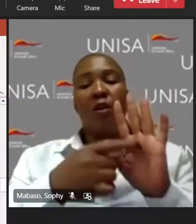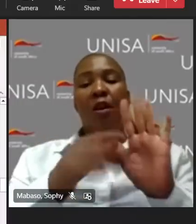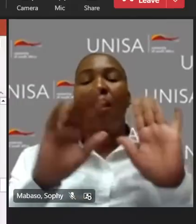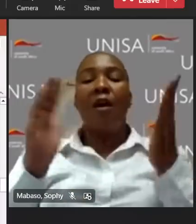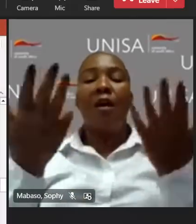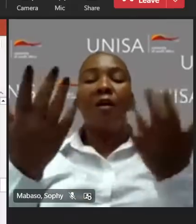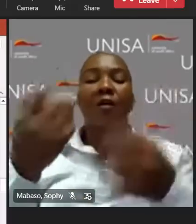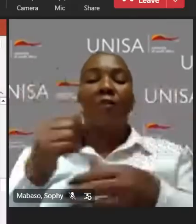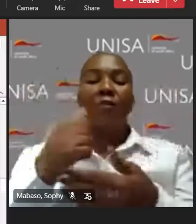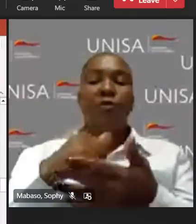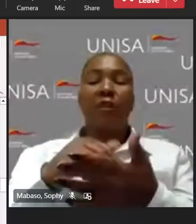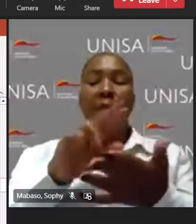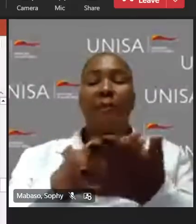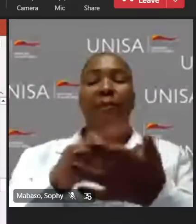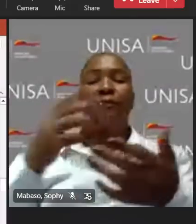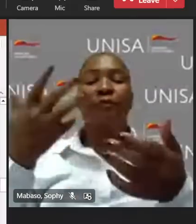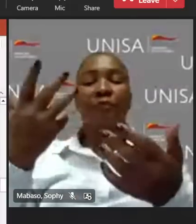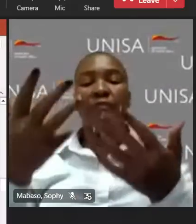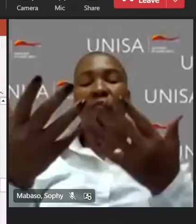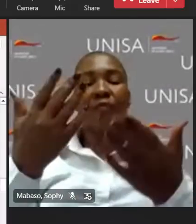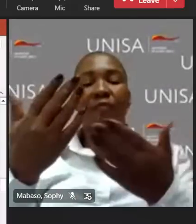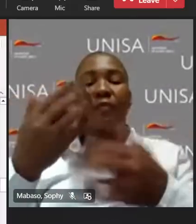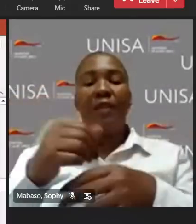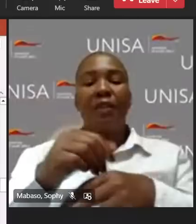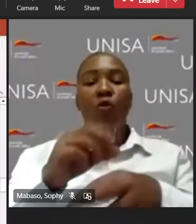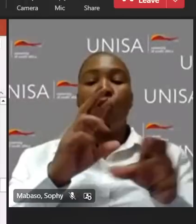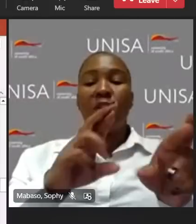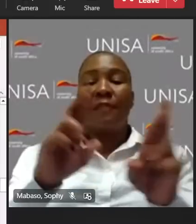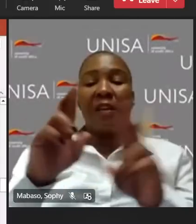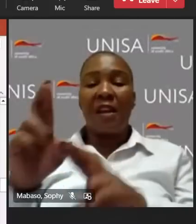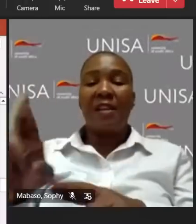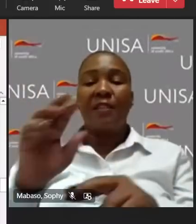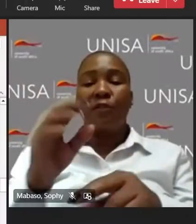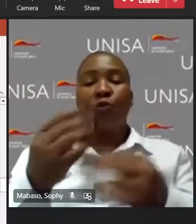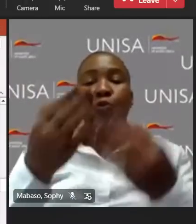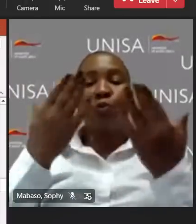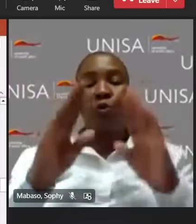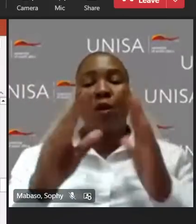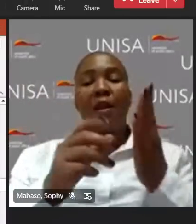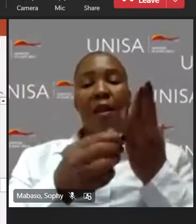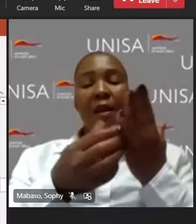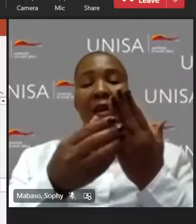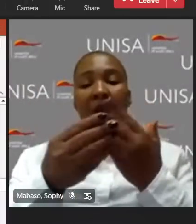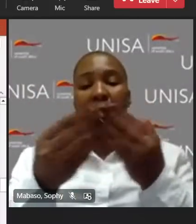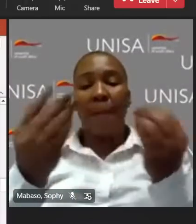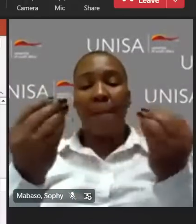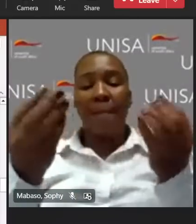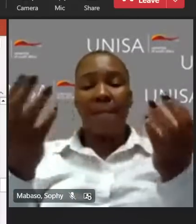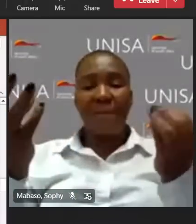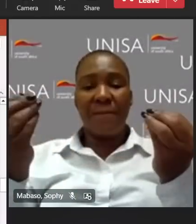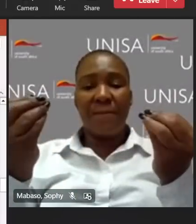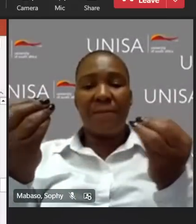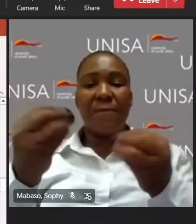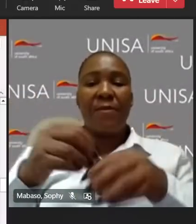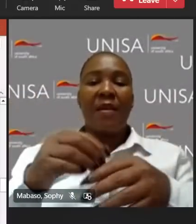account. So your reference will be your student number, then you leave a space, and then you put